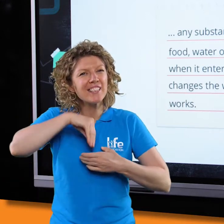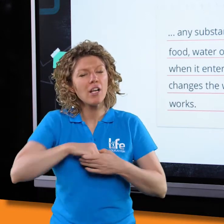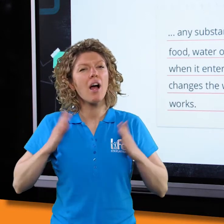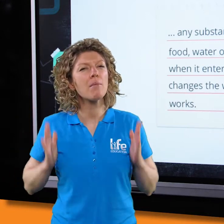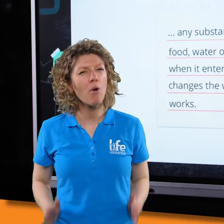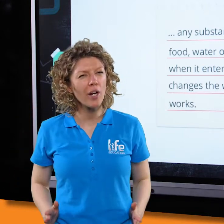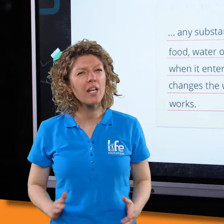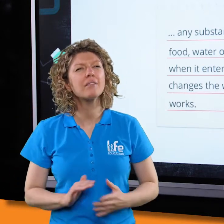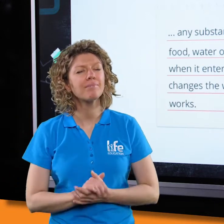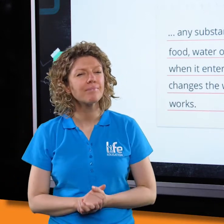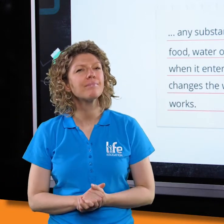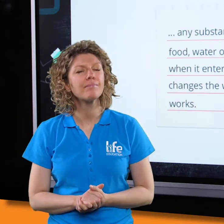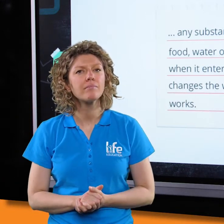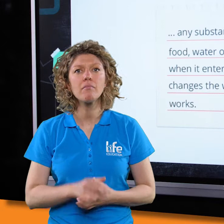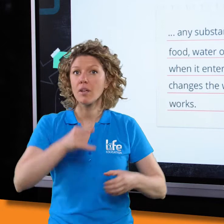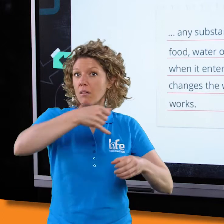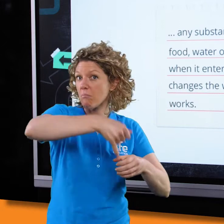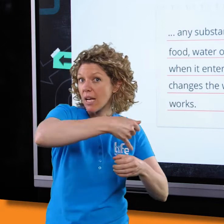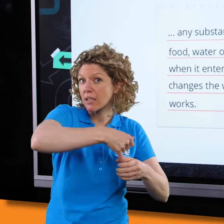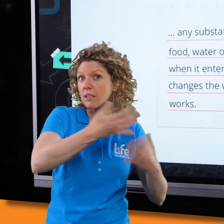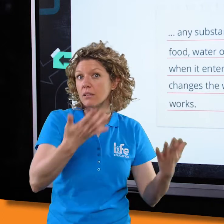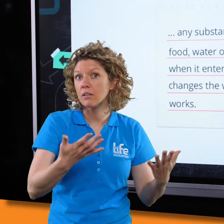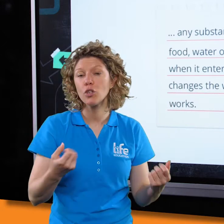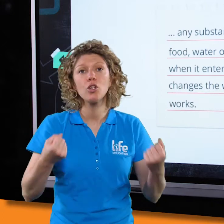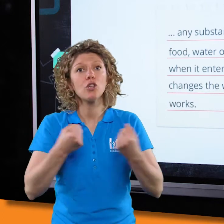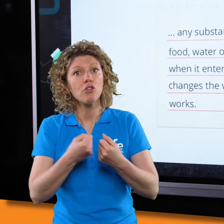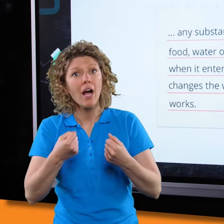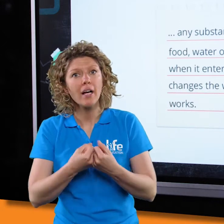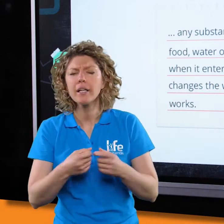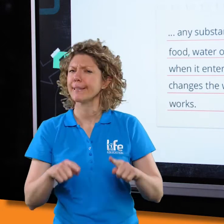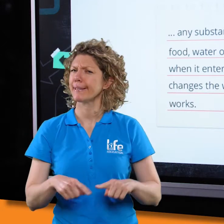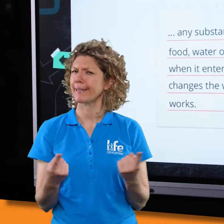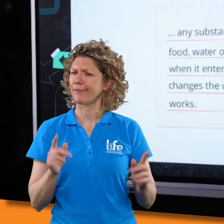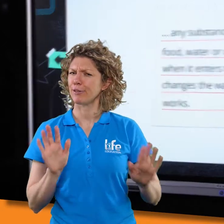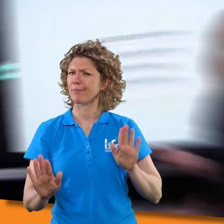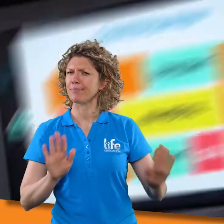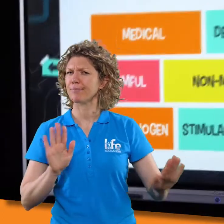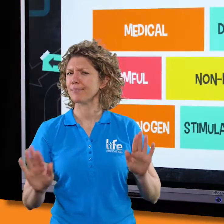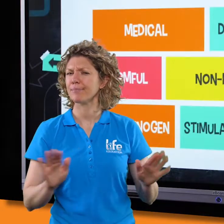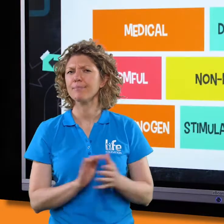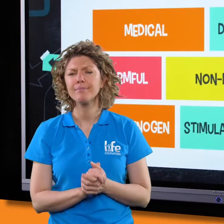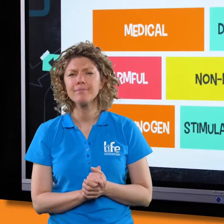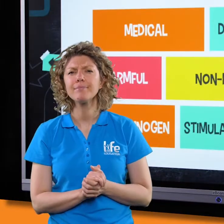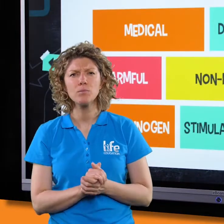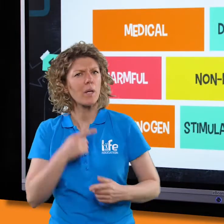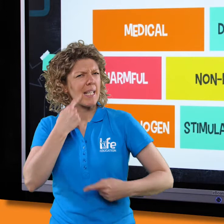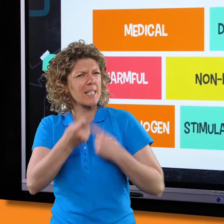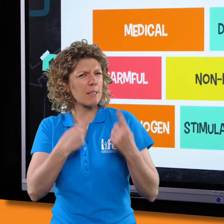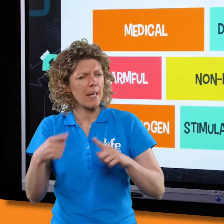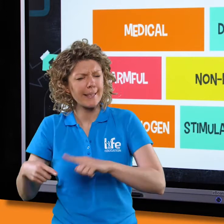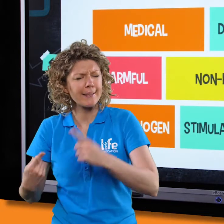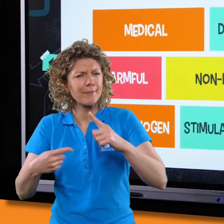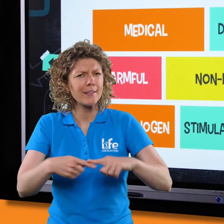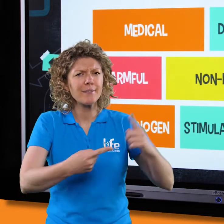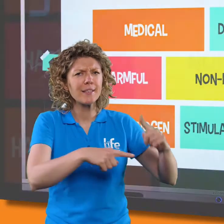Medicines are drugs, but not all drugs are medicines. Let's find out how we can group drugs. Let's have a look now at how